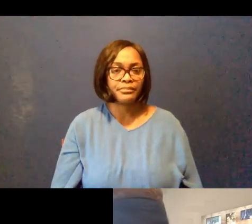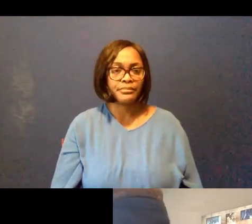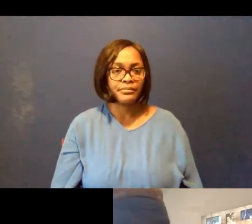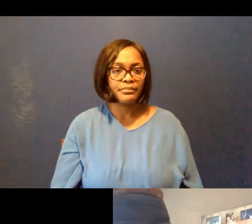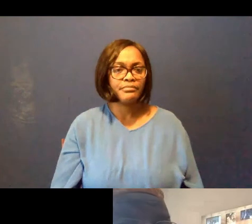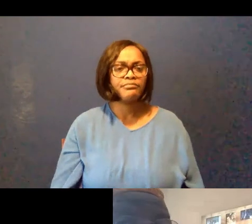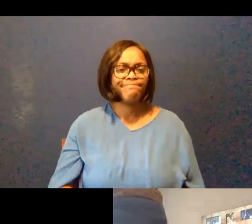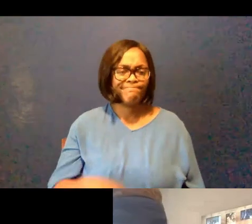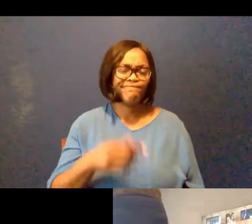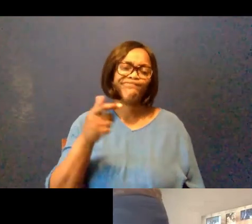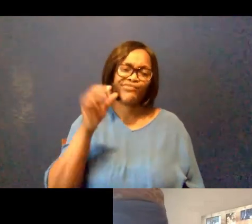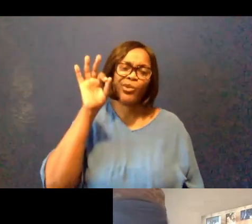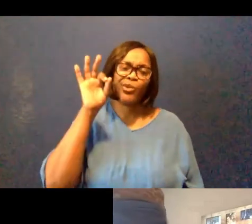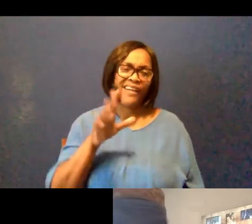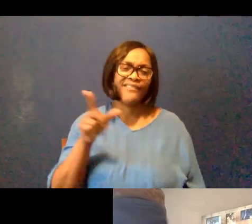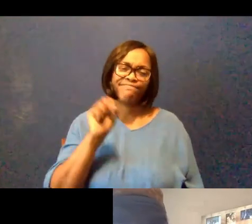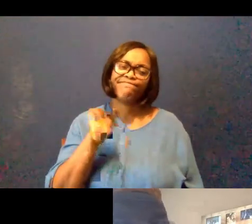corona